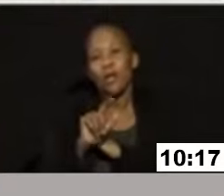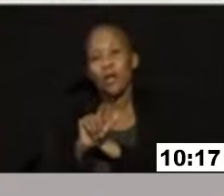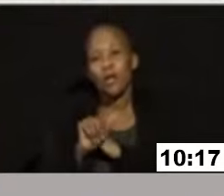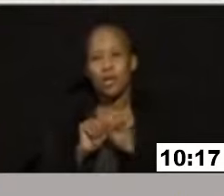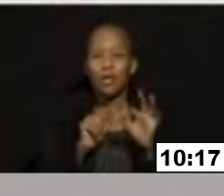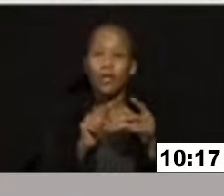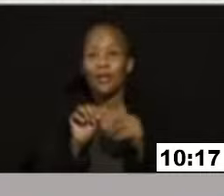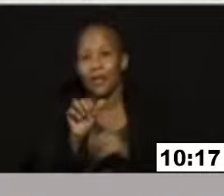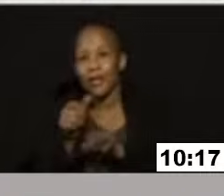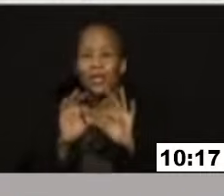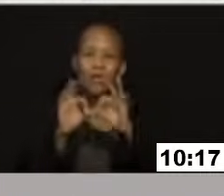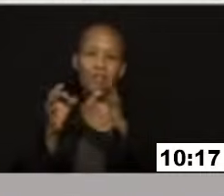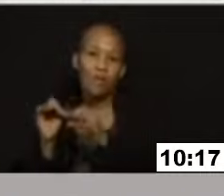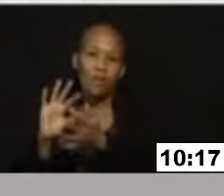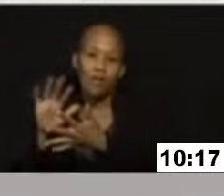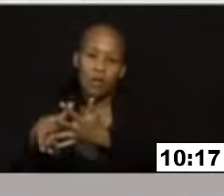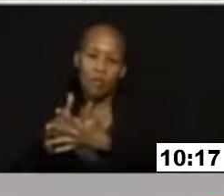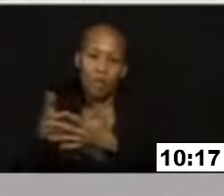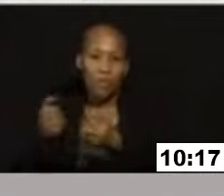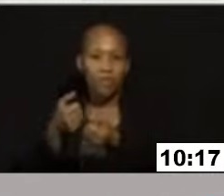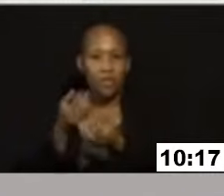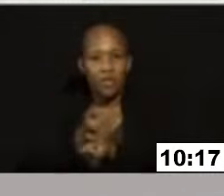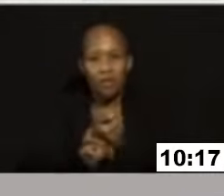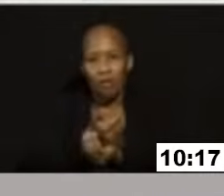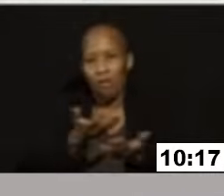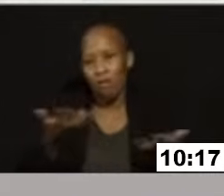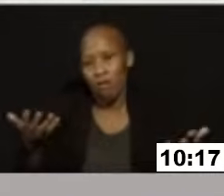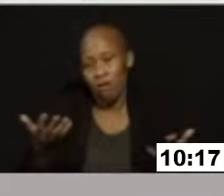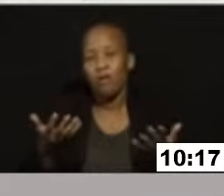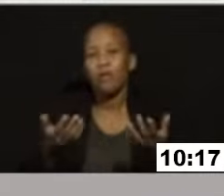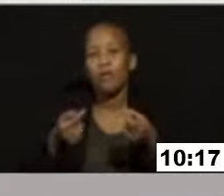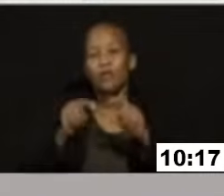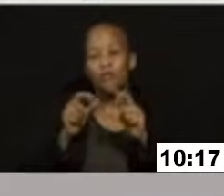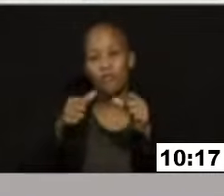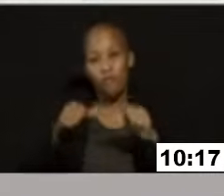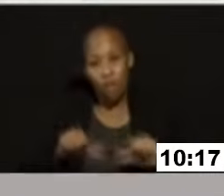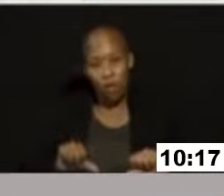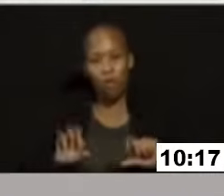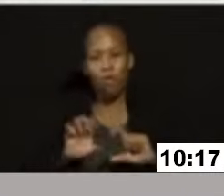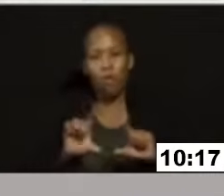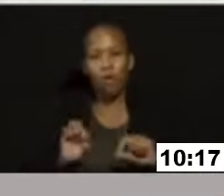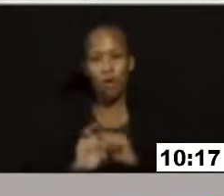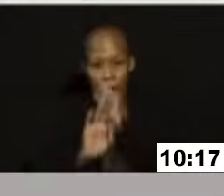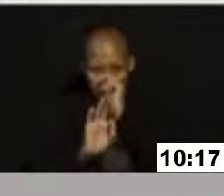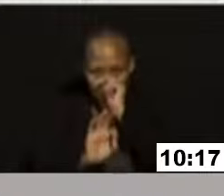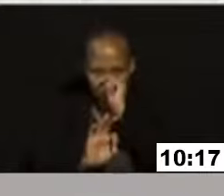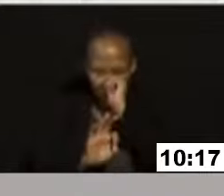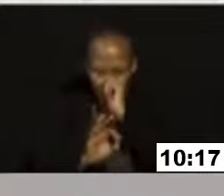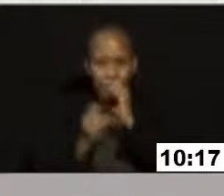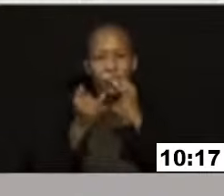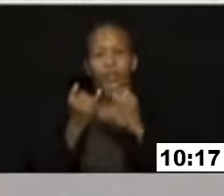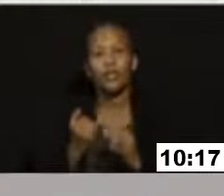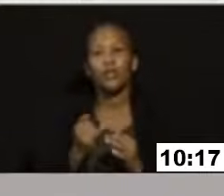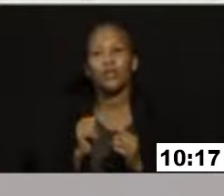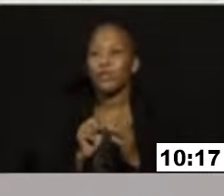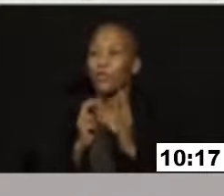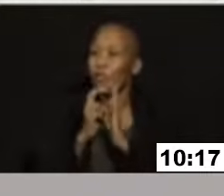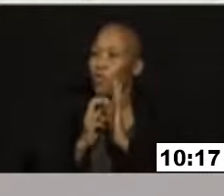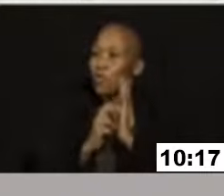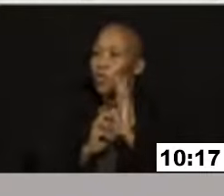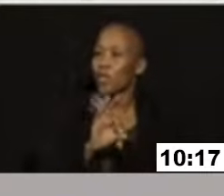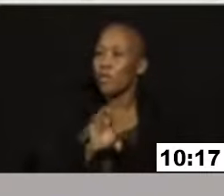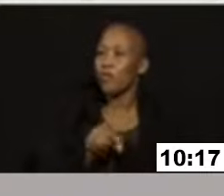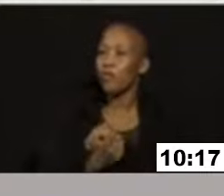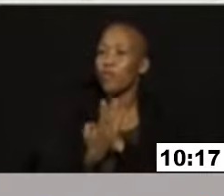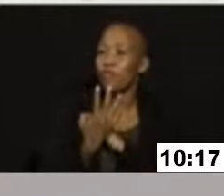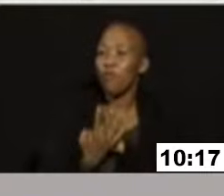to the timetable circulated, and then paragraph 3. So they invoke the rule. Rule 3.4